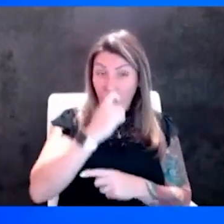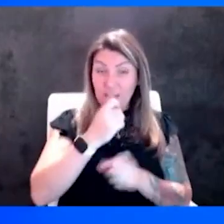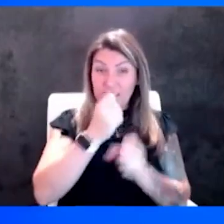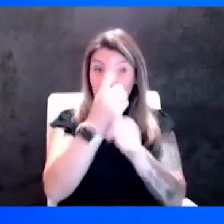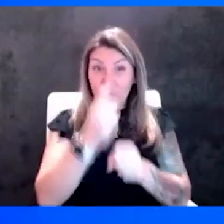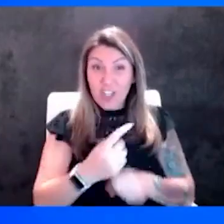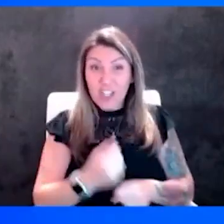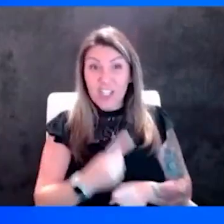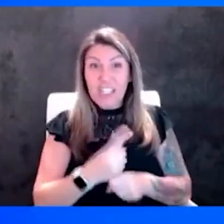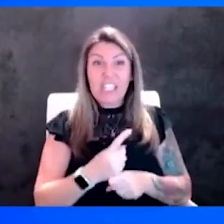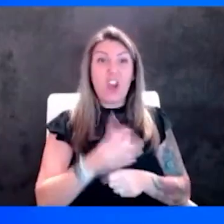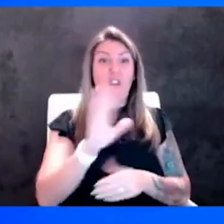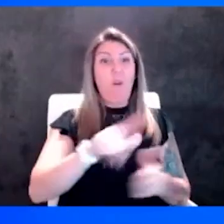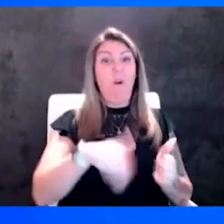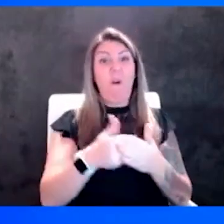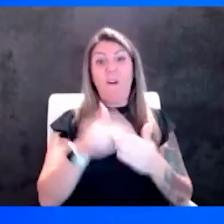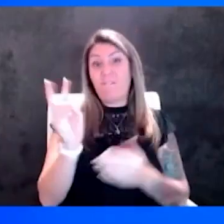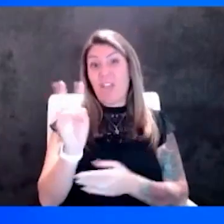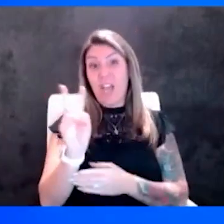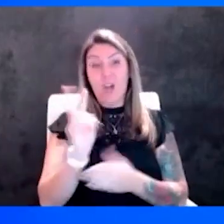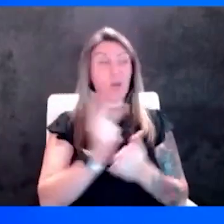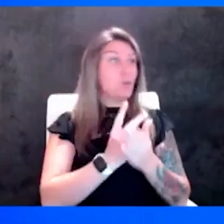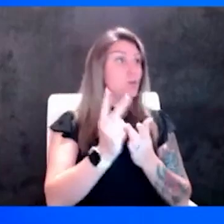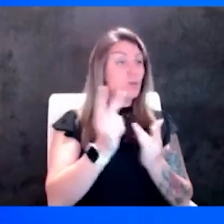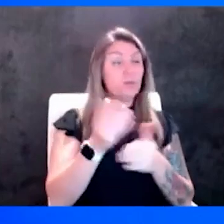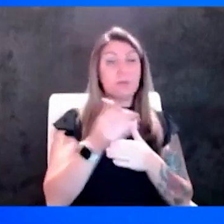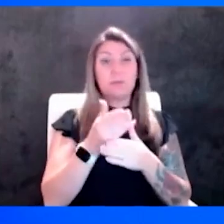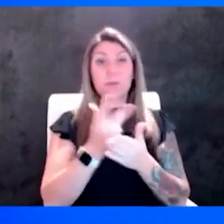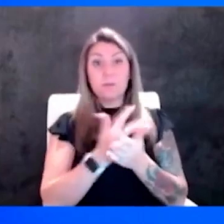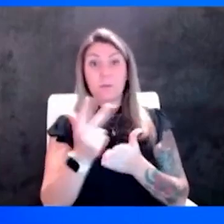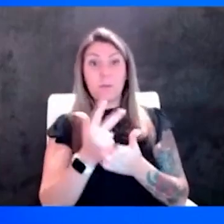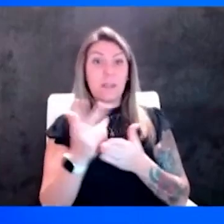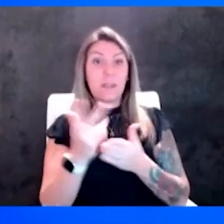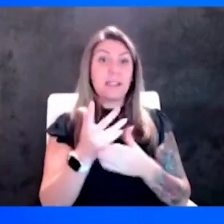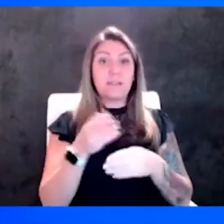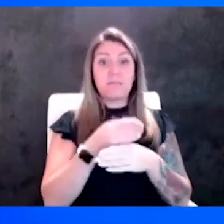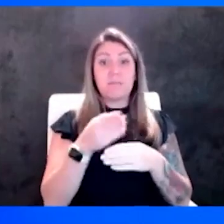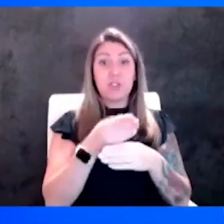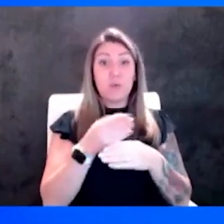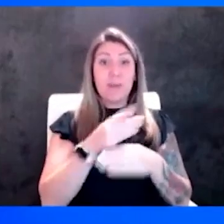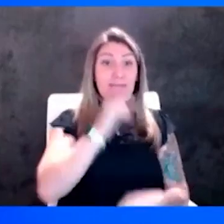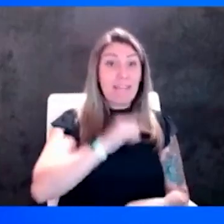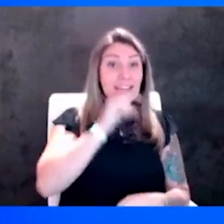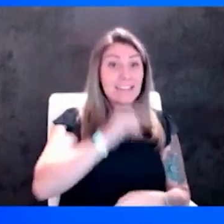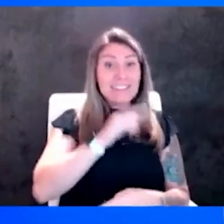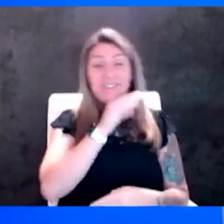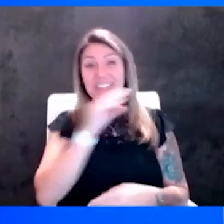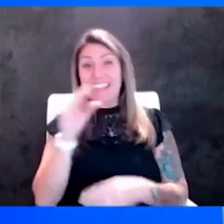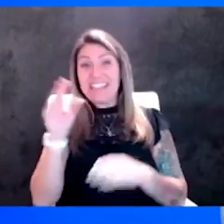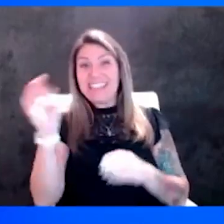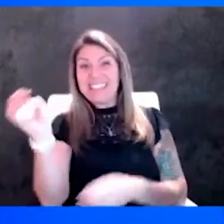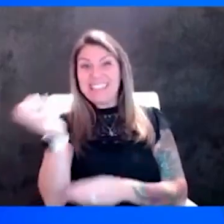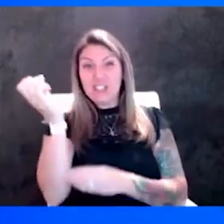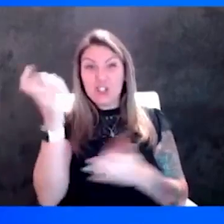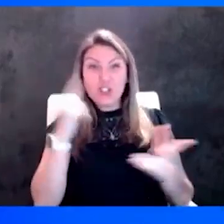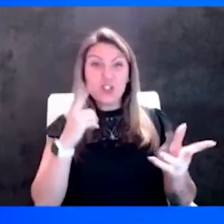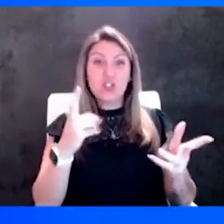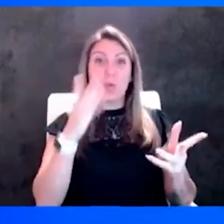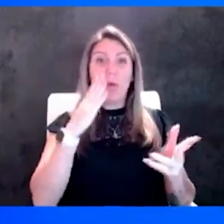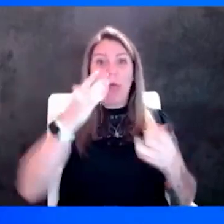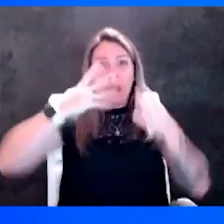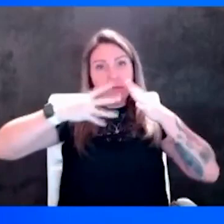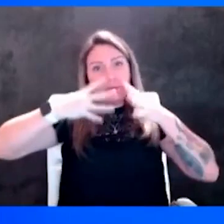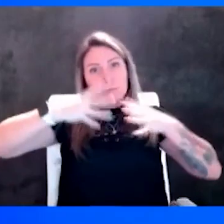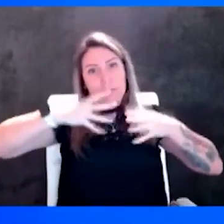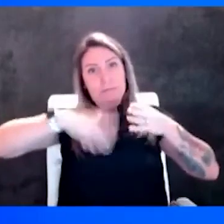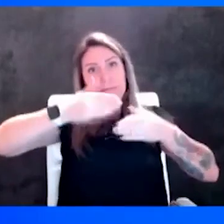each. Most of them are between Thanksgiving and Easter. Let's do a little math. Yeah, they're going to have a runny nose and cough a whole lot of the next few months.